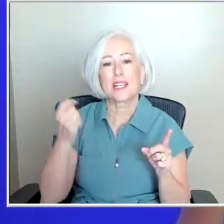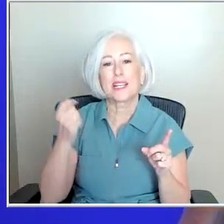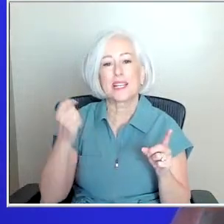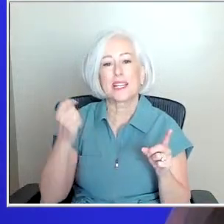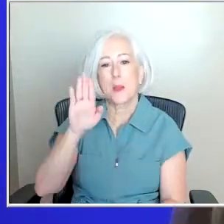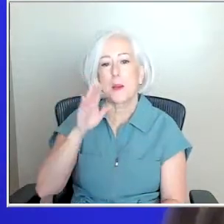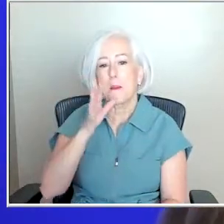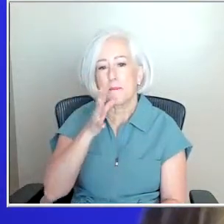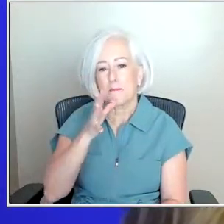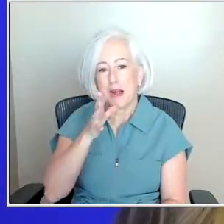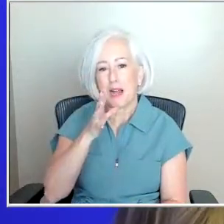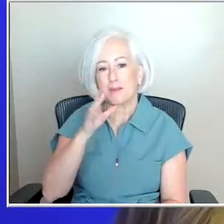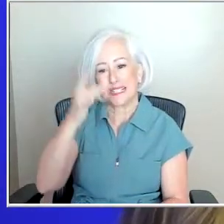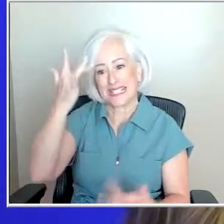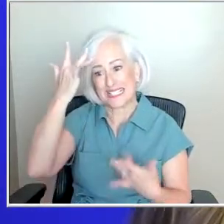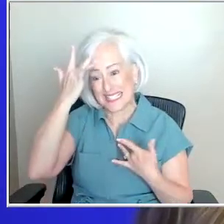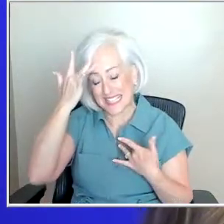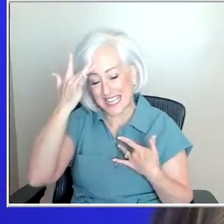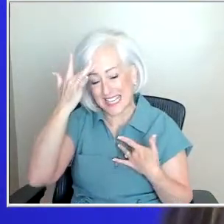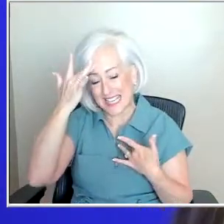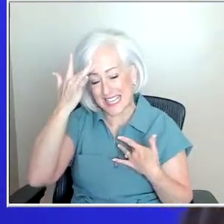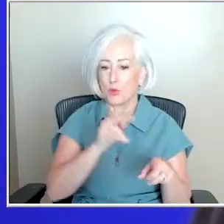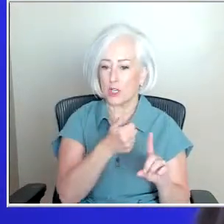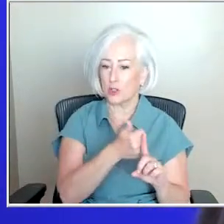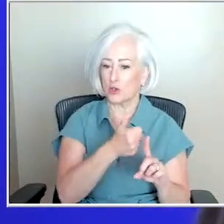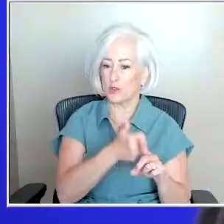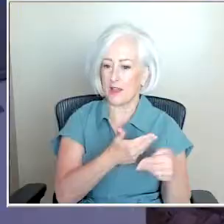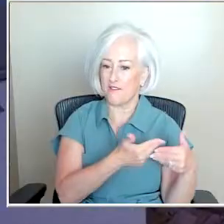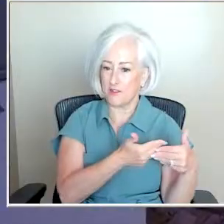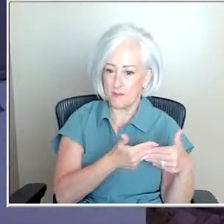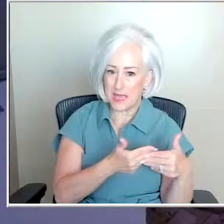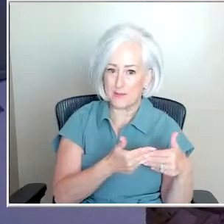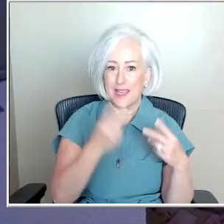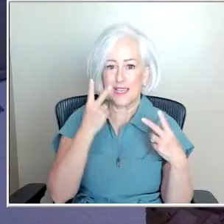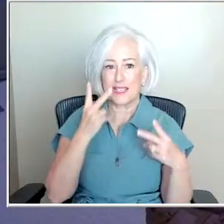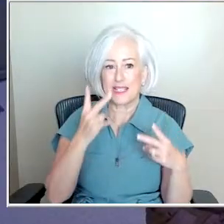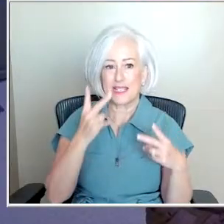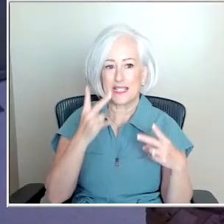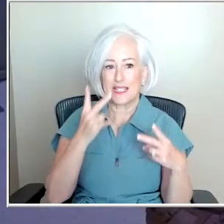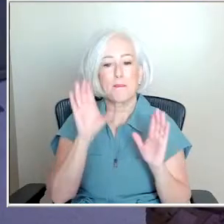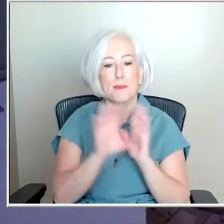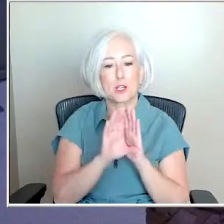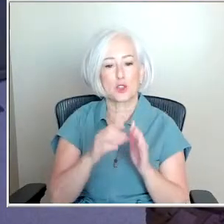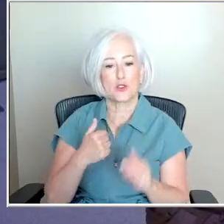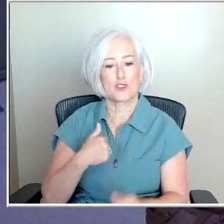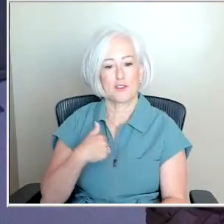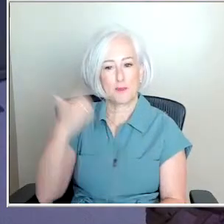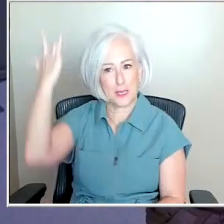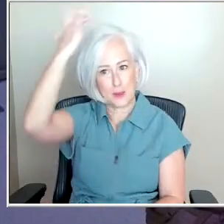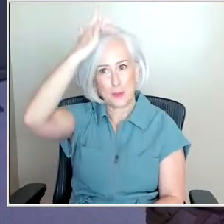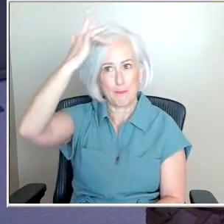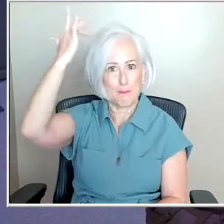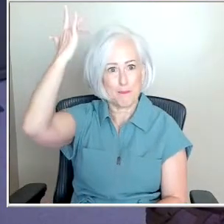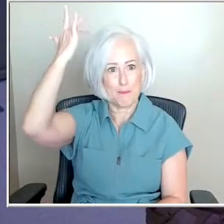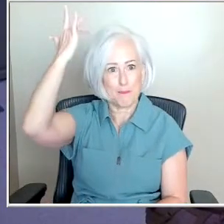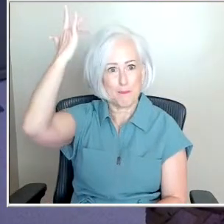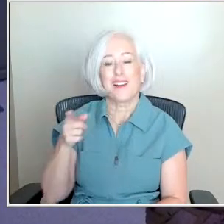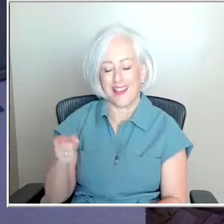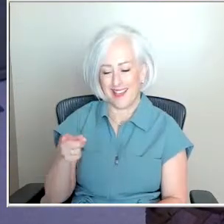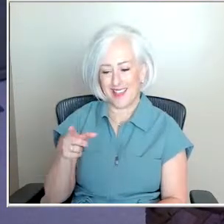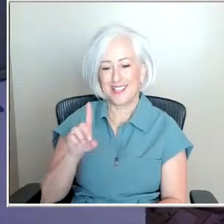was a baby, and he's seen the pictures with, no hair and all of that. And that I was sick, and Dr. Yacoub made me